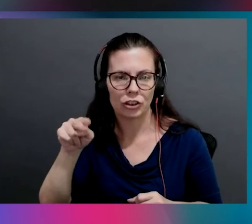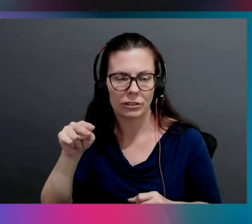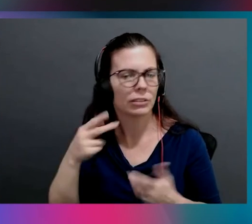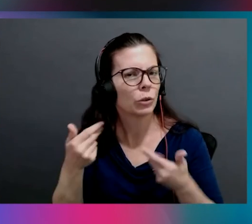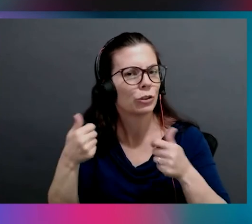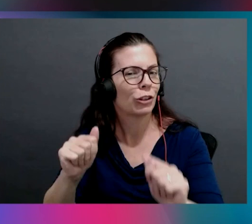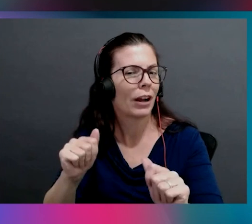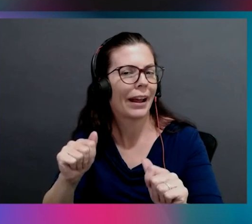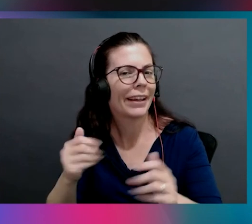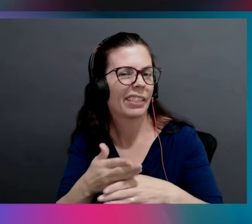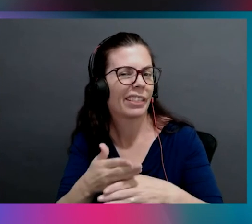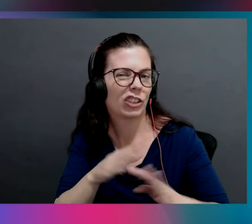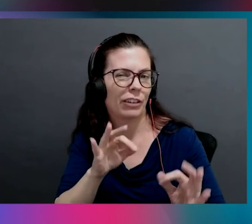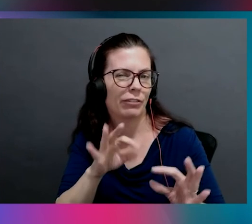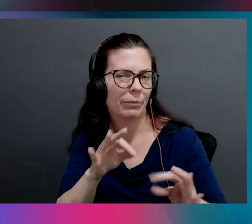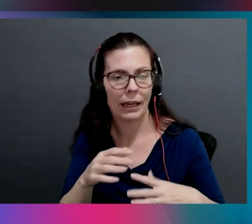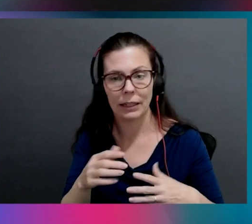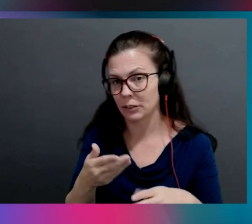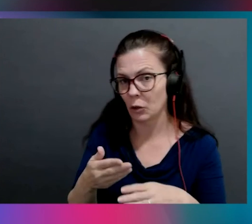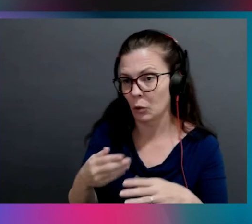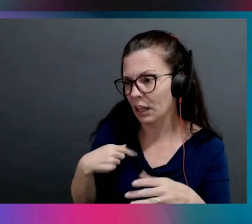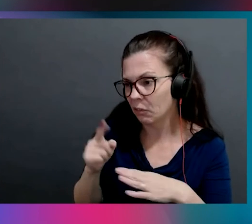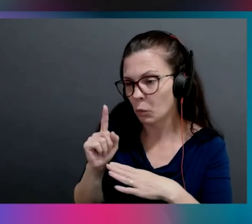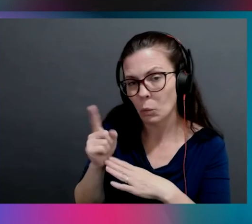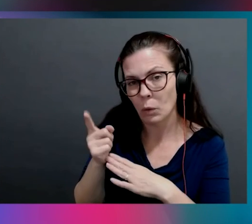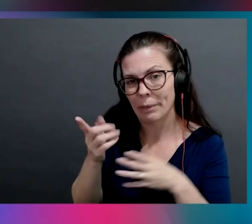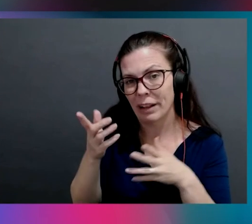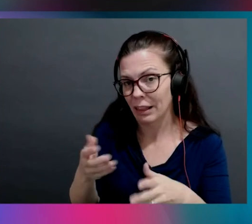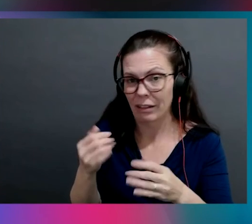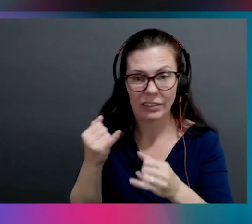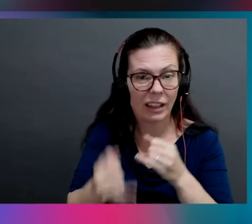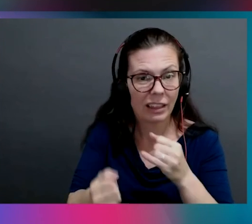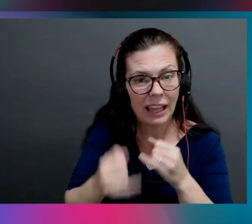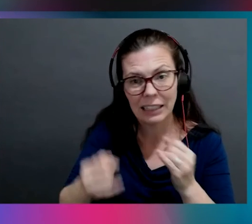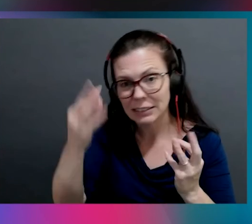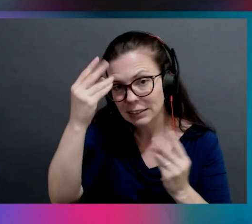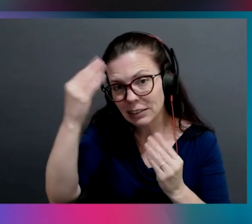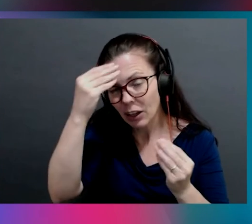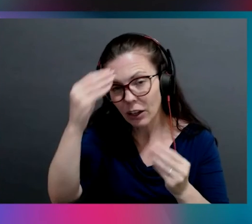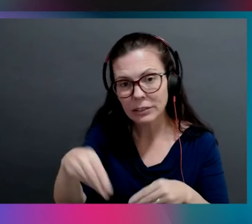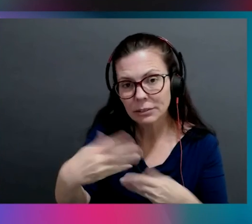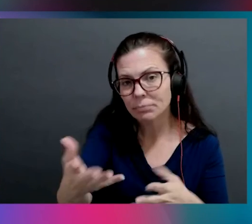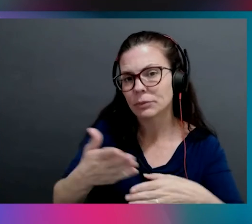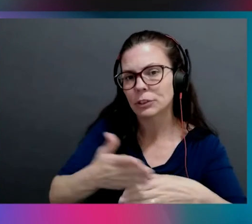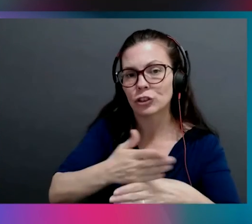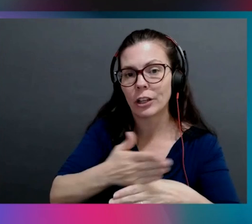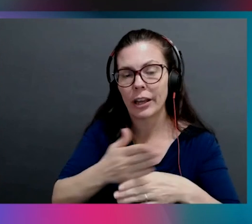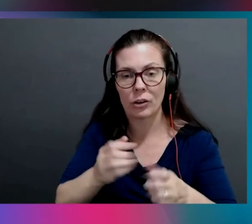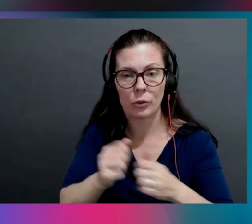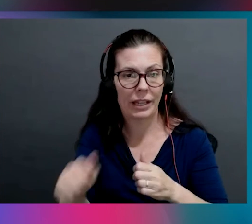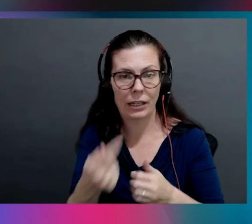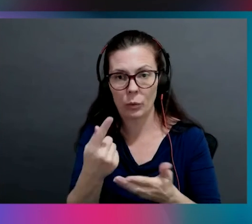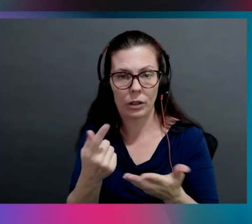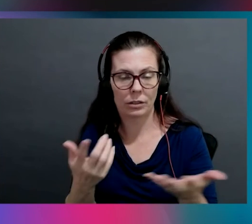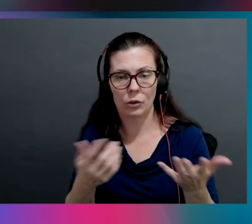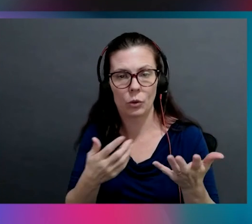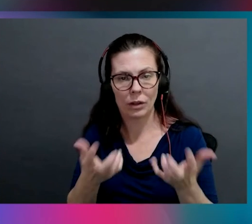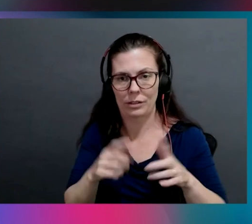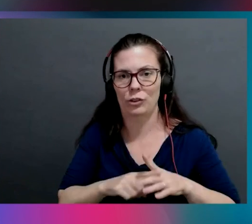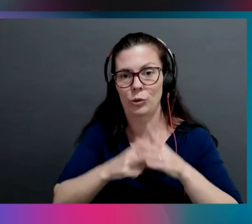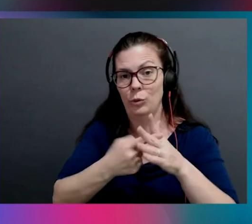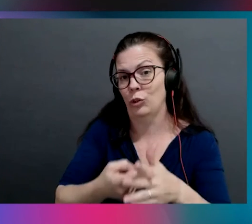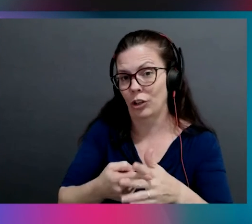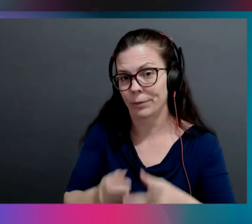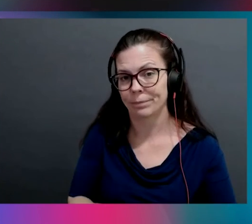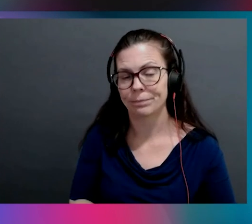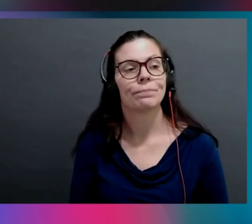I guess we have just 1 minute left. Is there any last thoughts that you would like to share to anyone who wants to get started with this? Yeah,